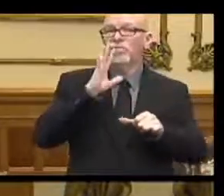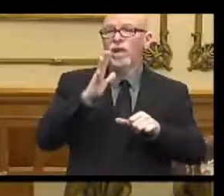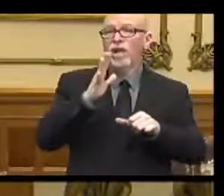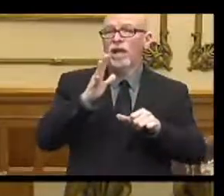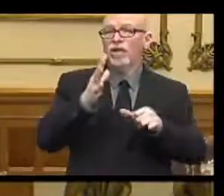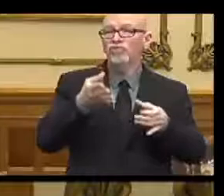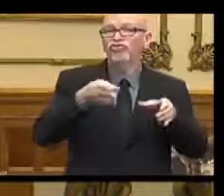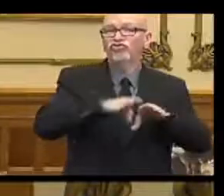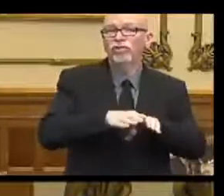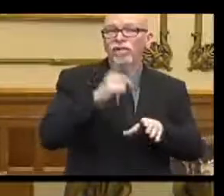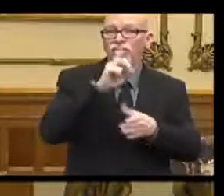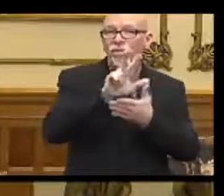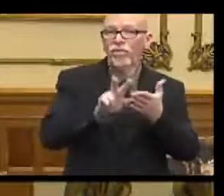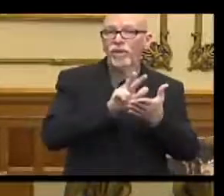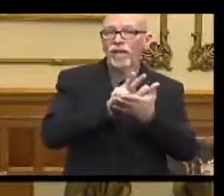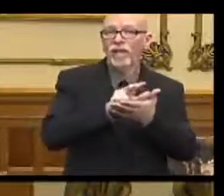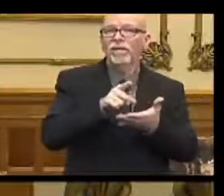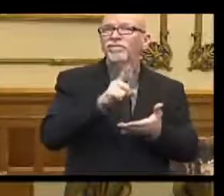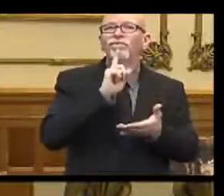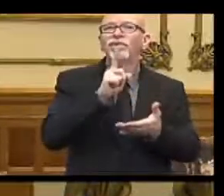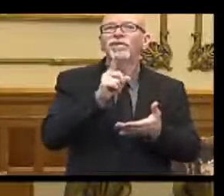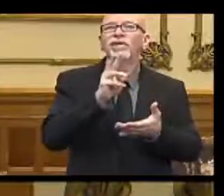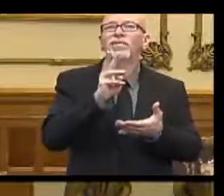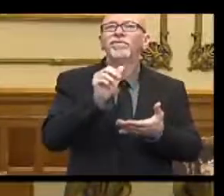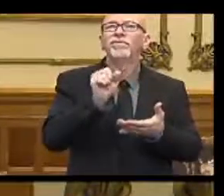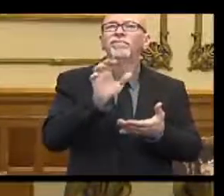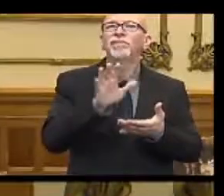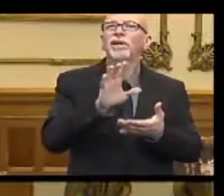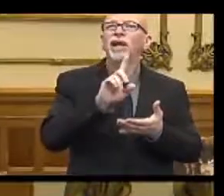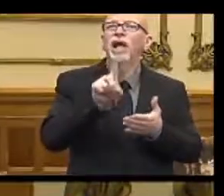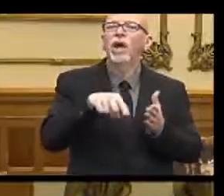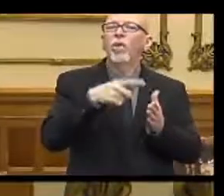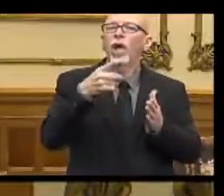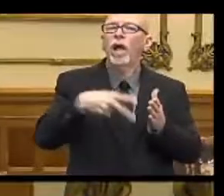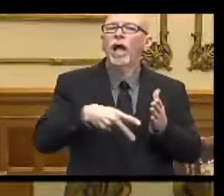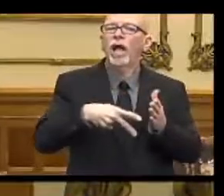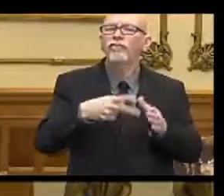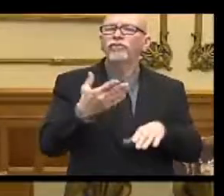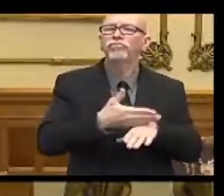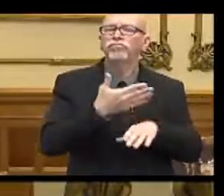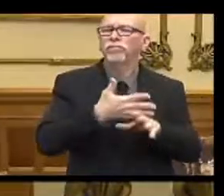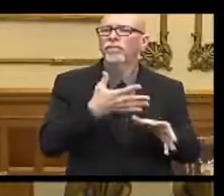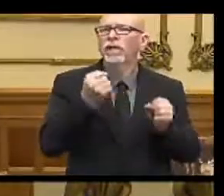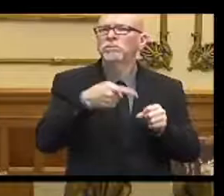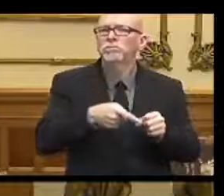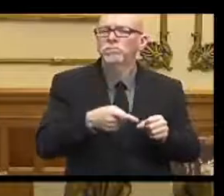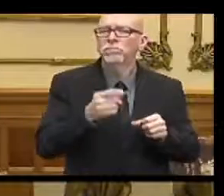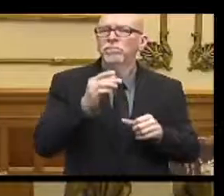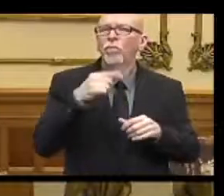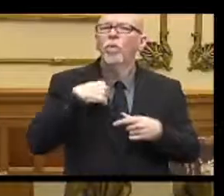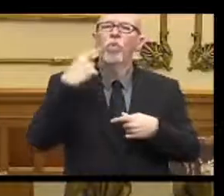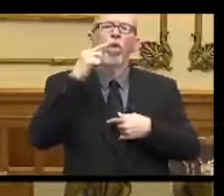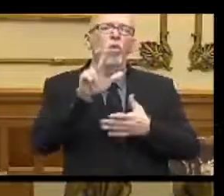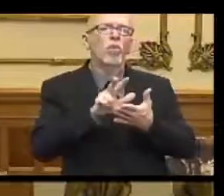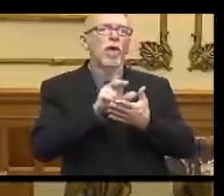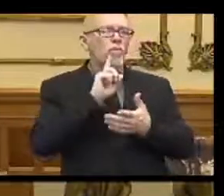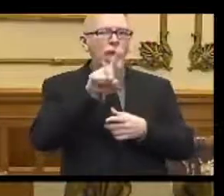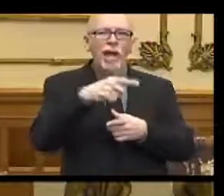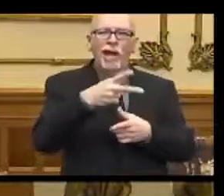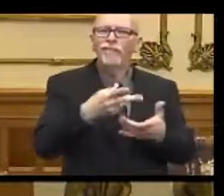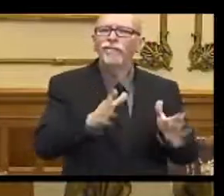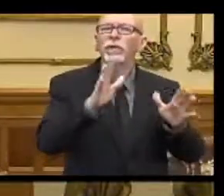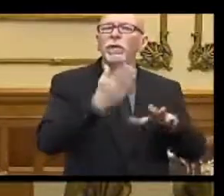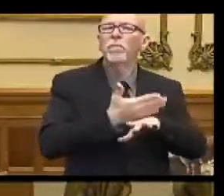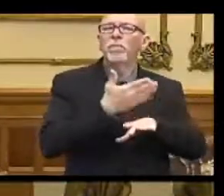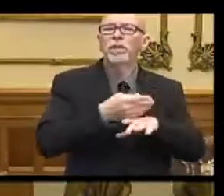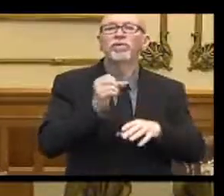3 hours. It was actually offline for probably about an hour and a half. So we were a little bit ahead of schedule on that. And so payments